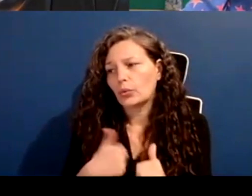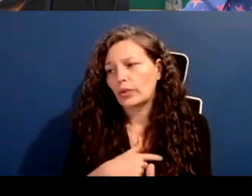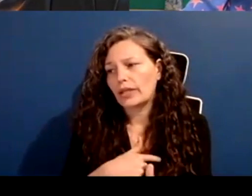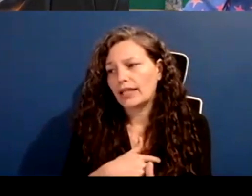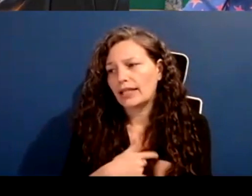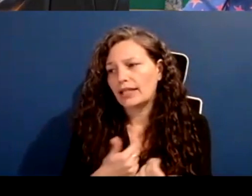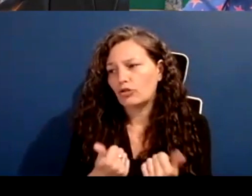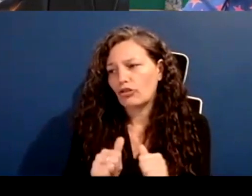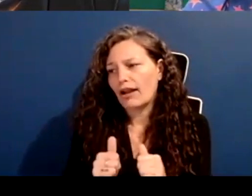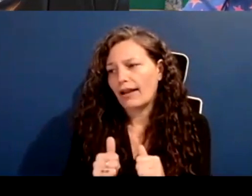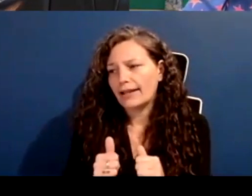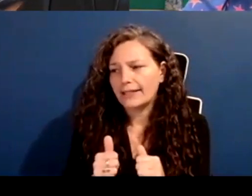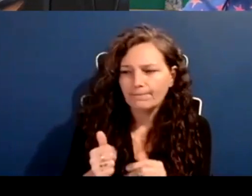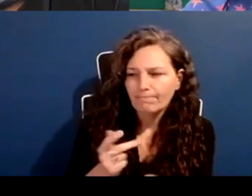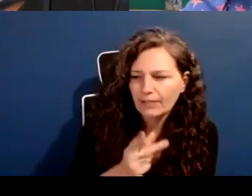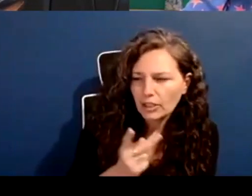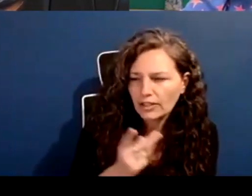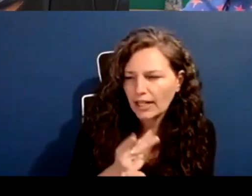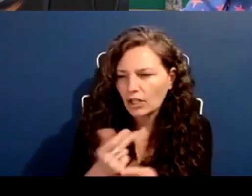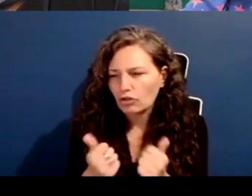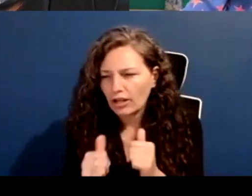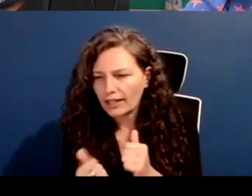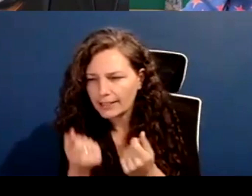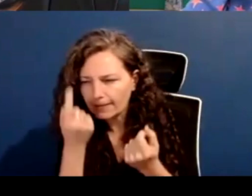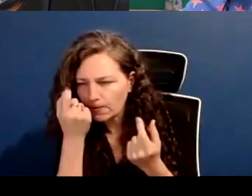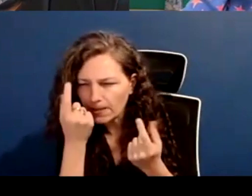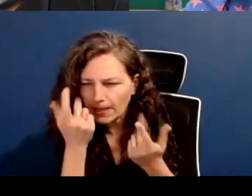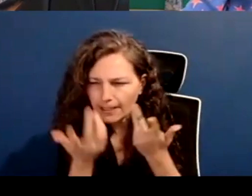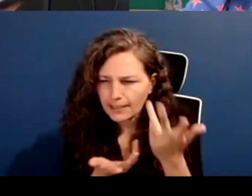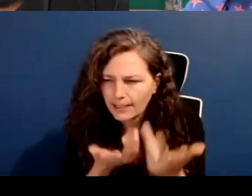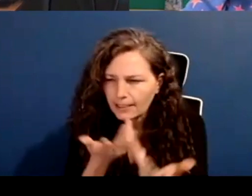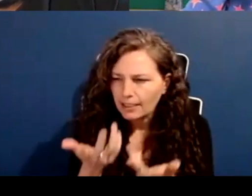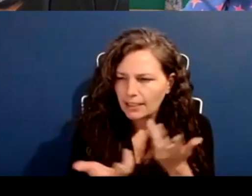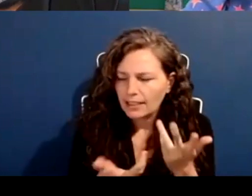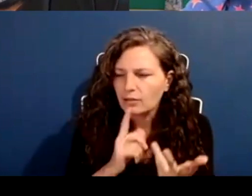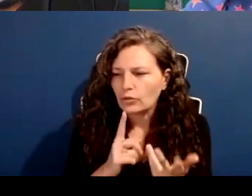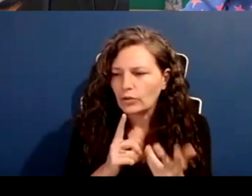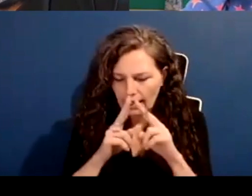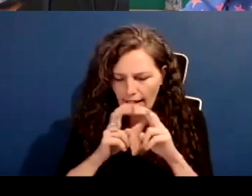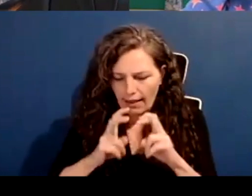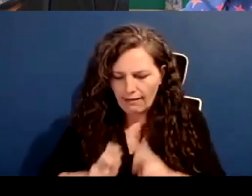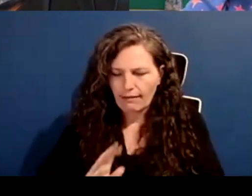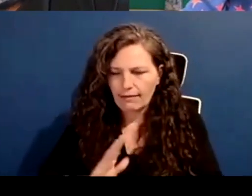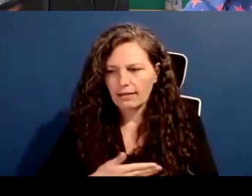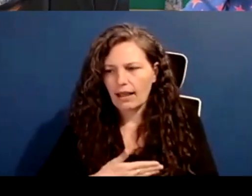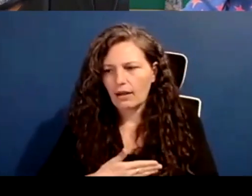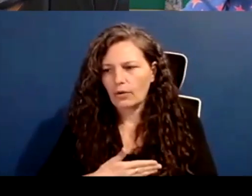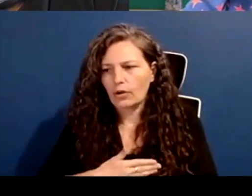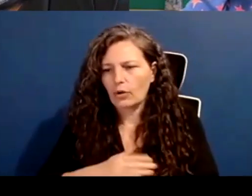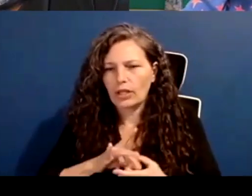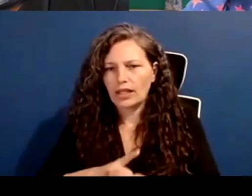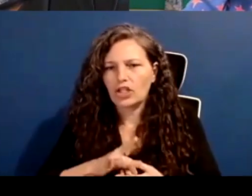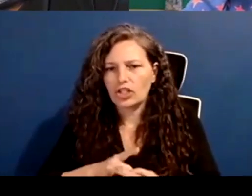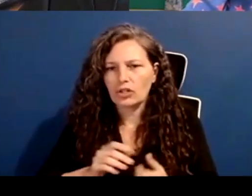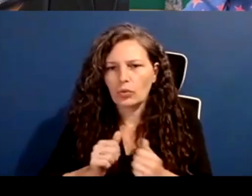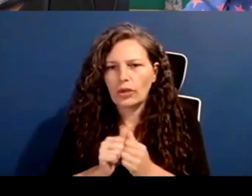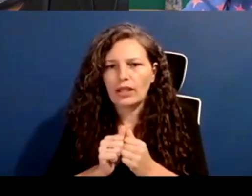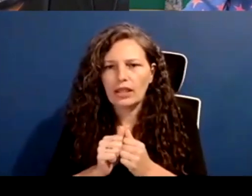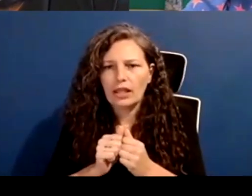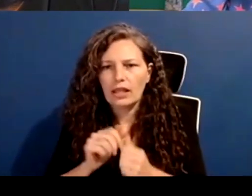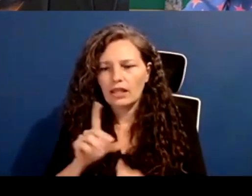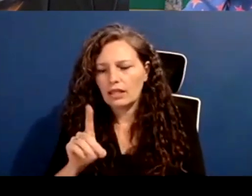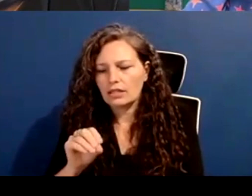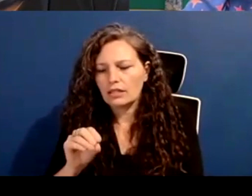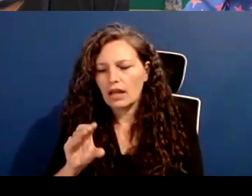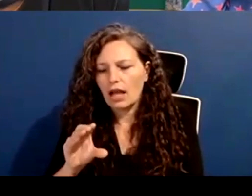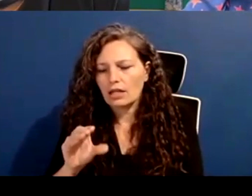to understand that is to look at our relationship with the doctrine of original sin, right? And how